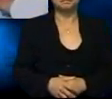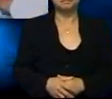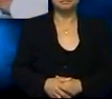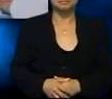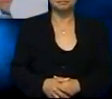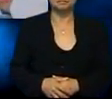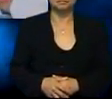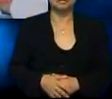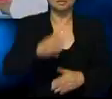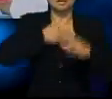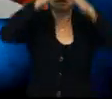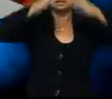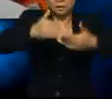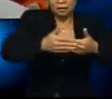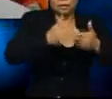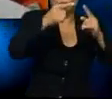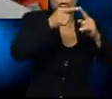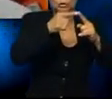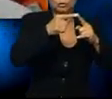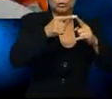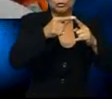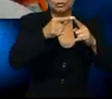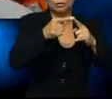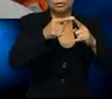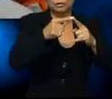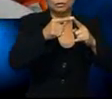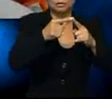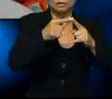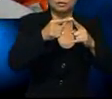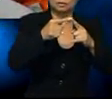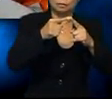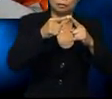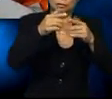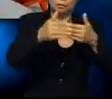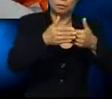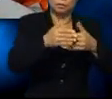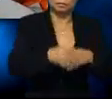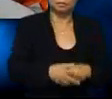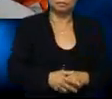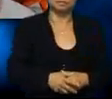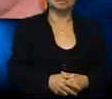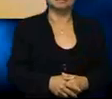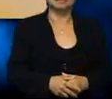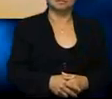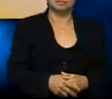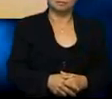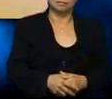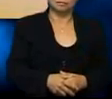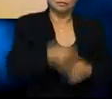I'm shorter than Ravi. Or my house is nearer to Kimberly's than my friend is to Anna's.